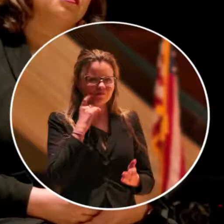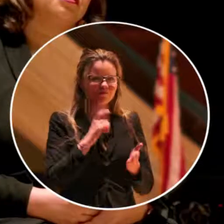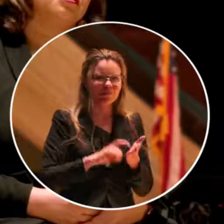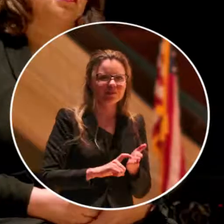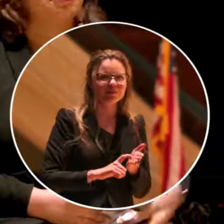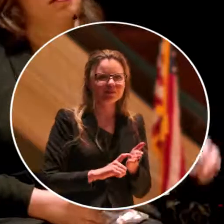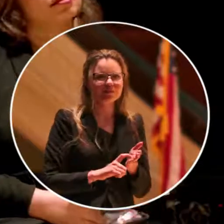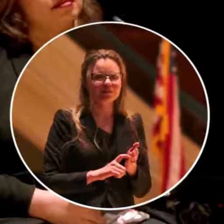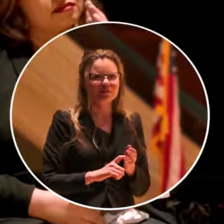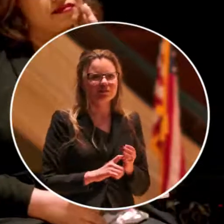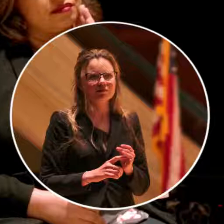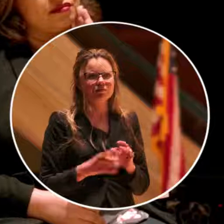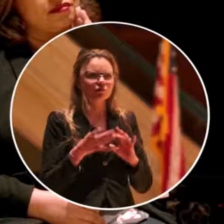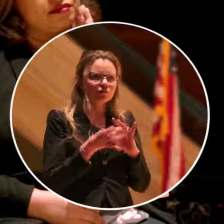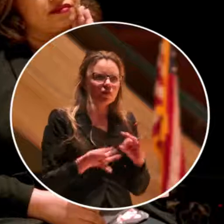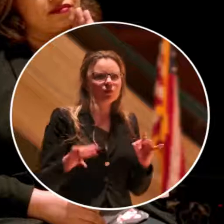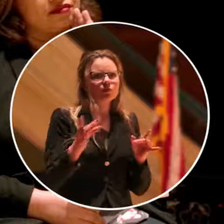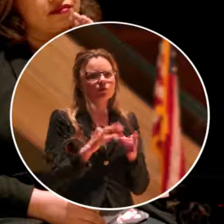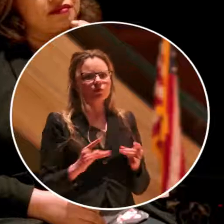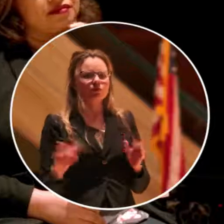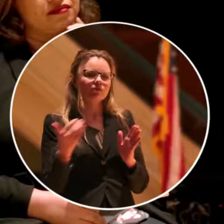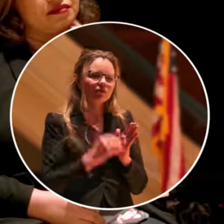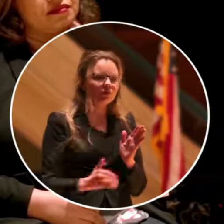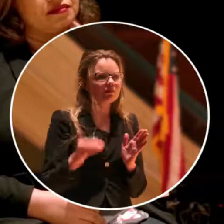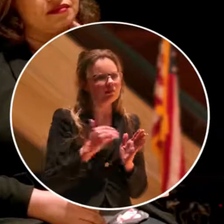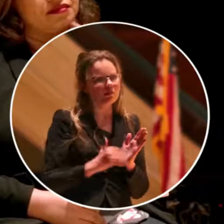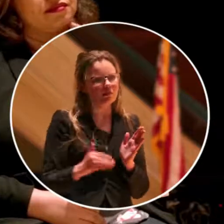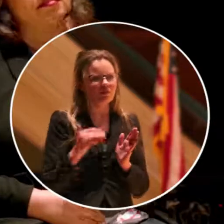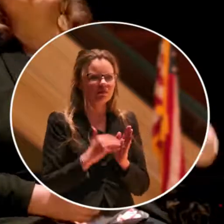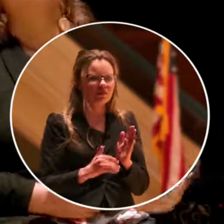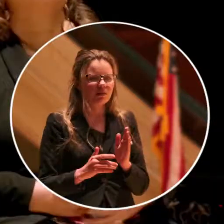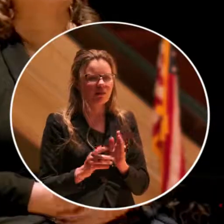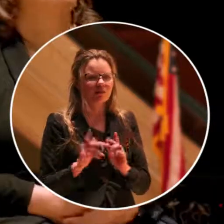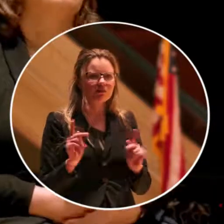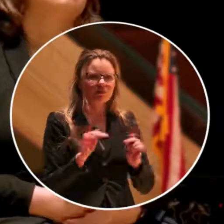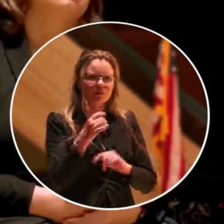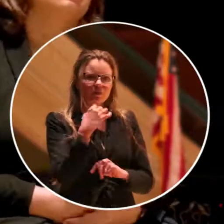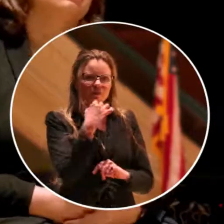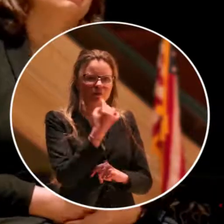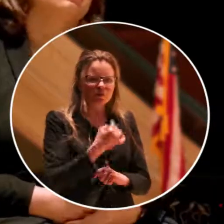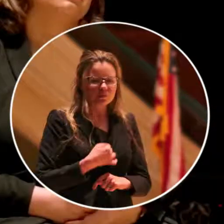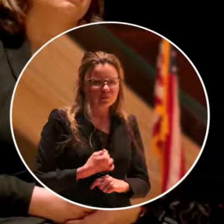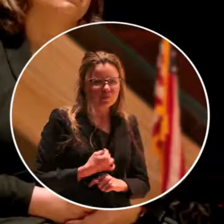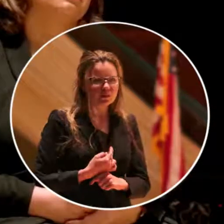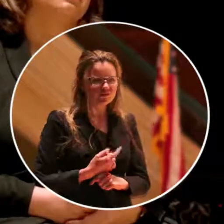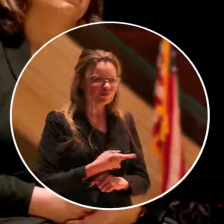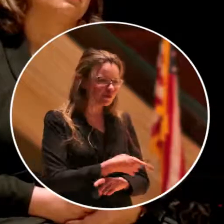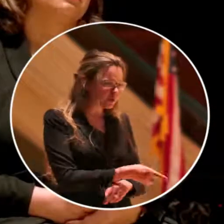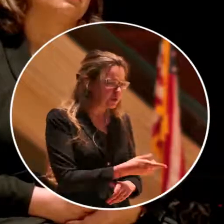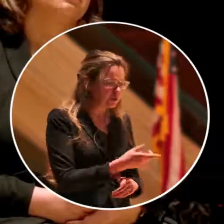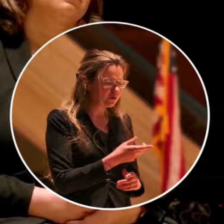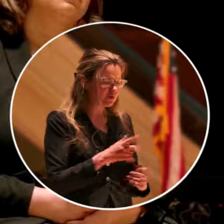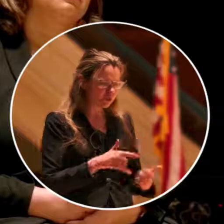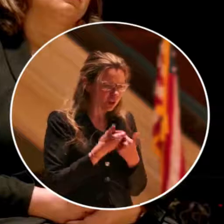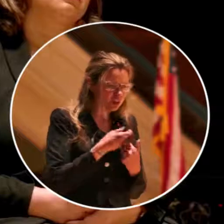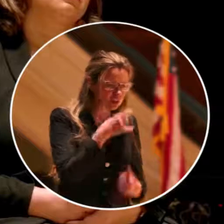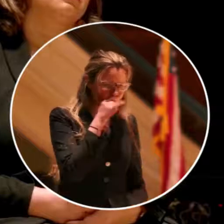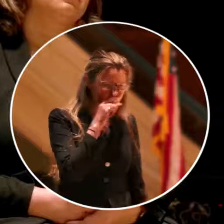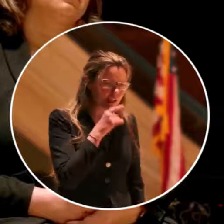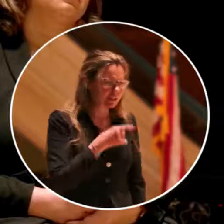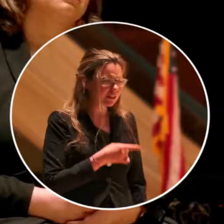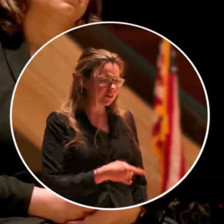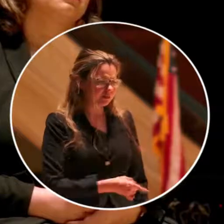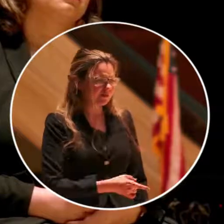The stories were told over and over again where I was reminded of how difficult I was, how I was a